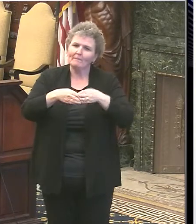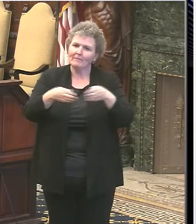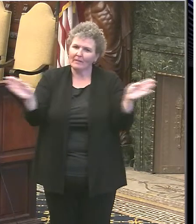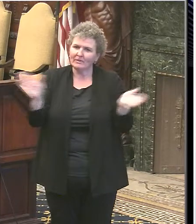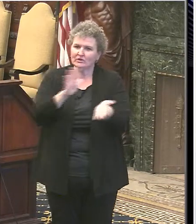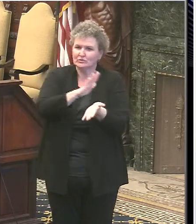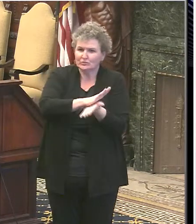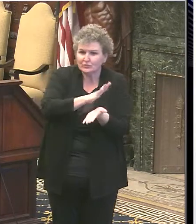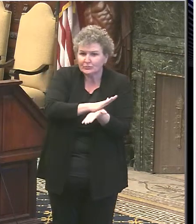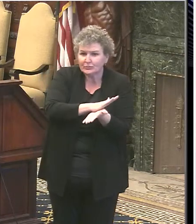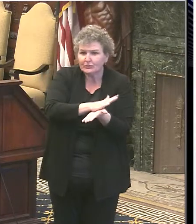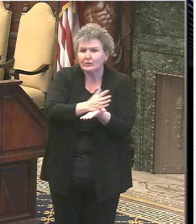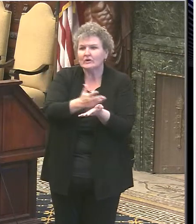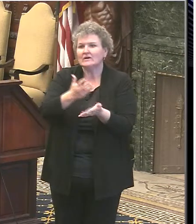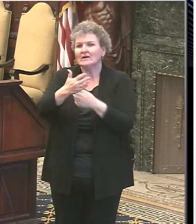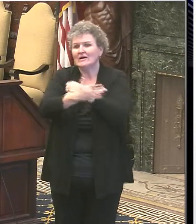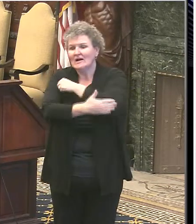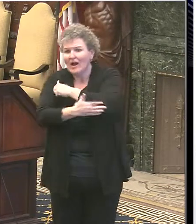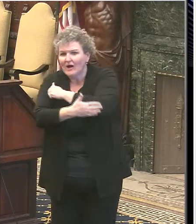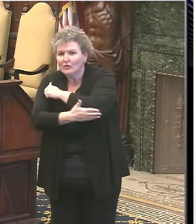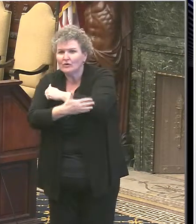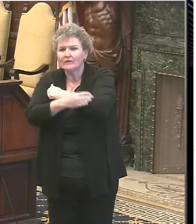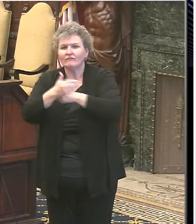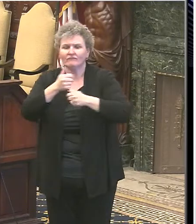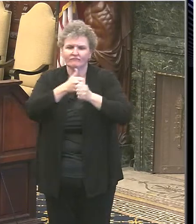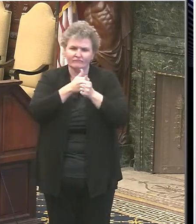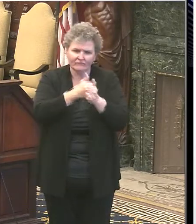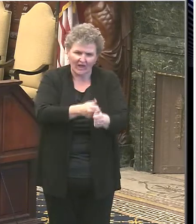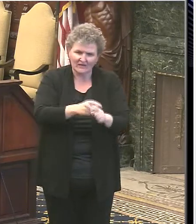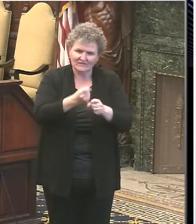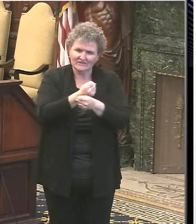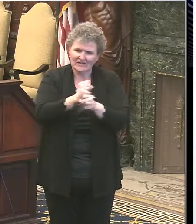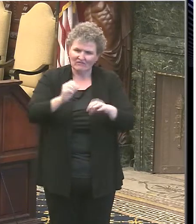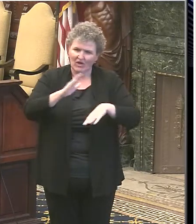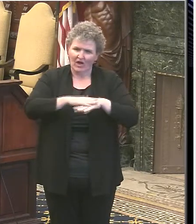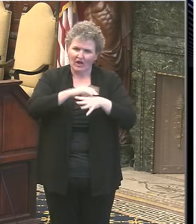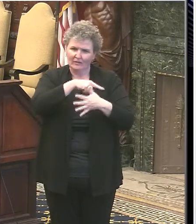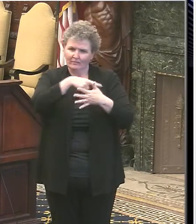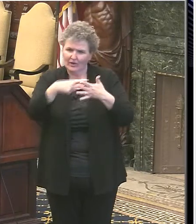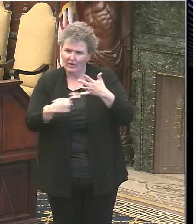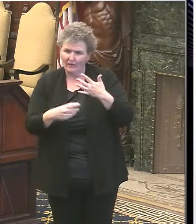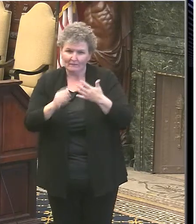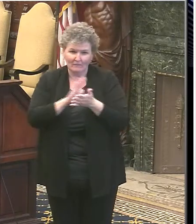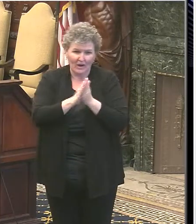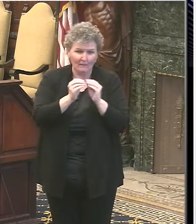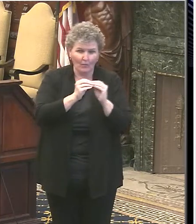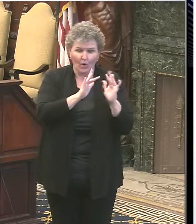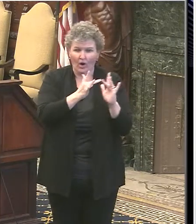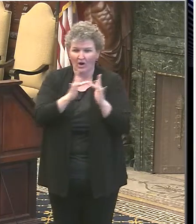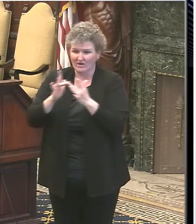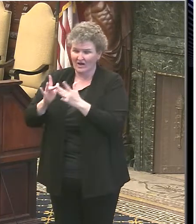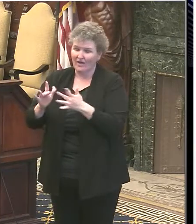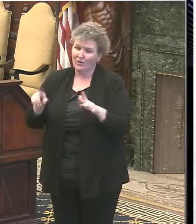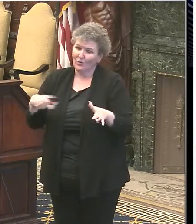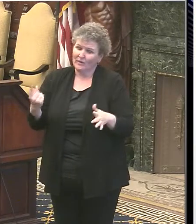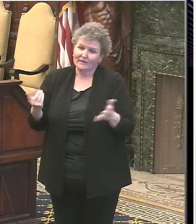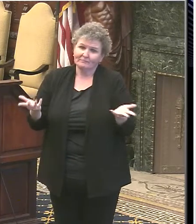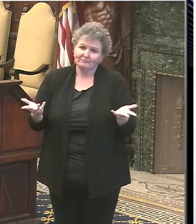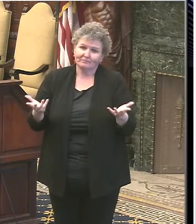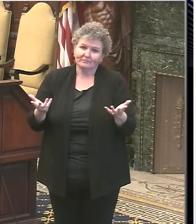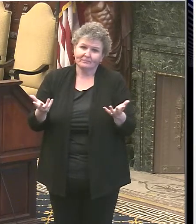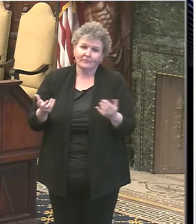counties either attest to their following certain safety precautions or to go online only. Now, for other than the remote